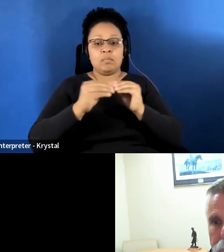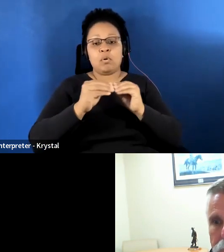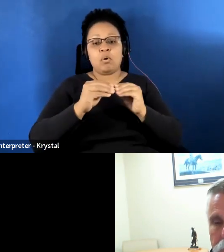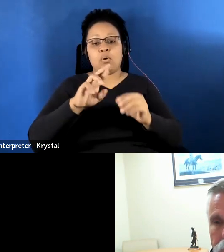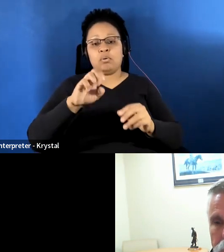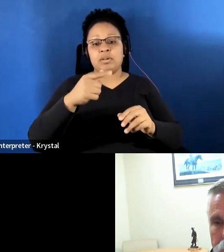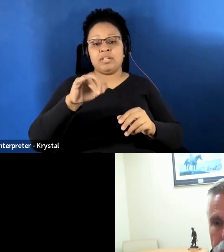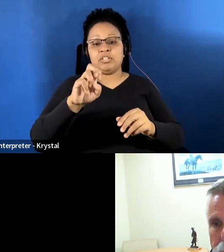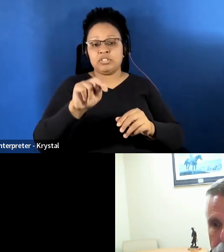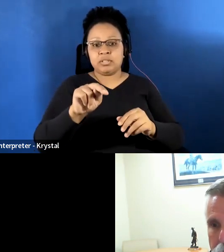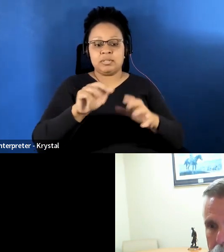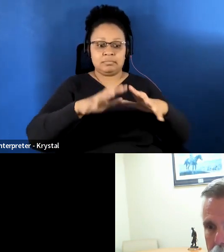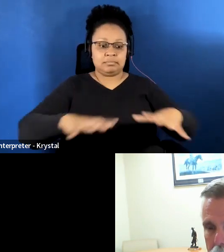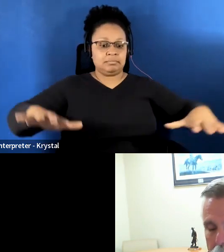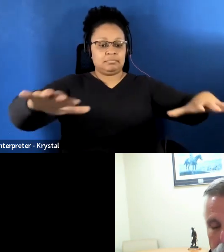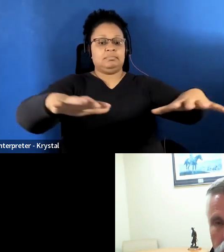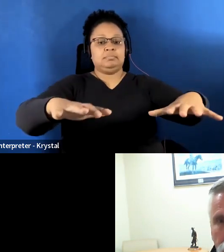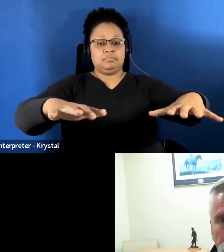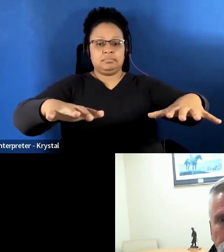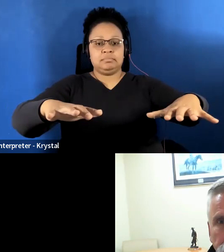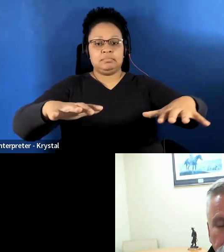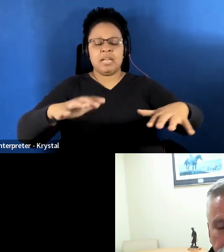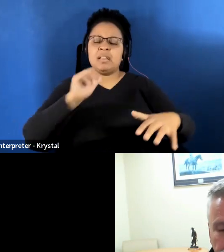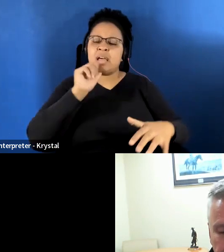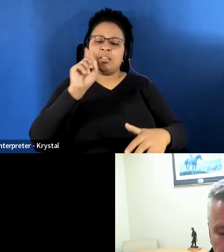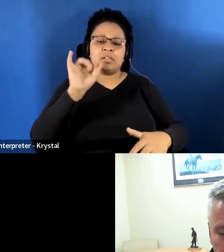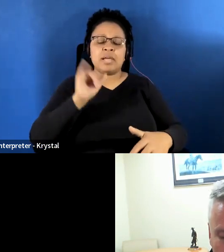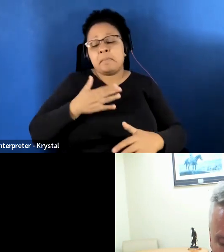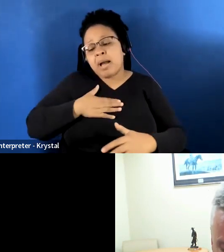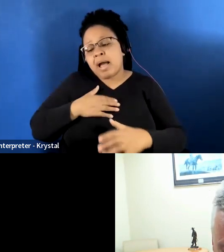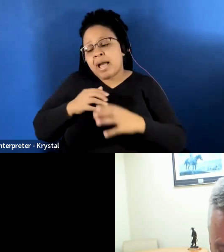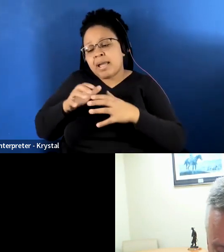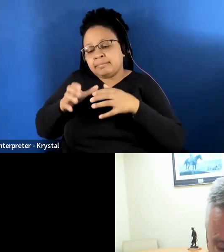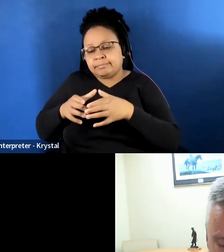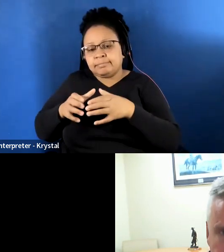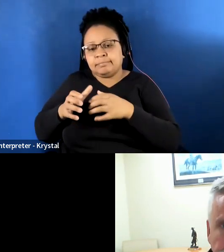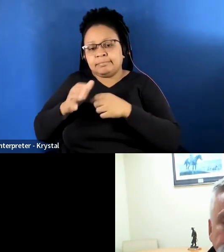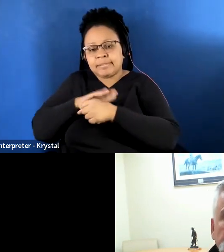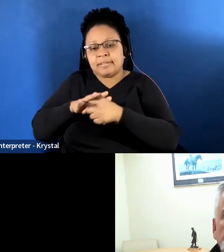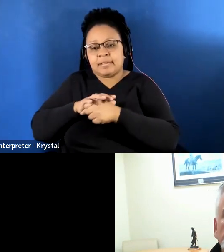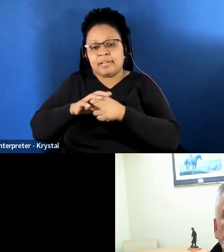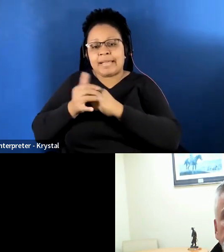my county, it's now extended into, you know, a whole nother region.